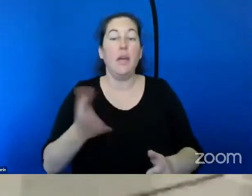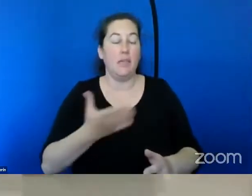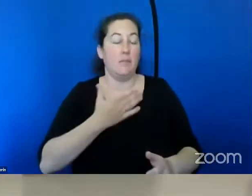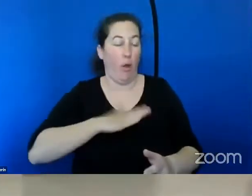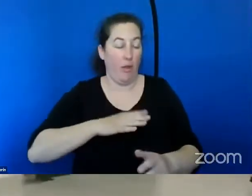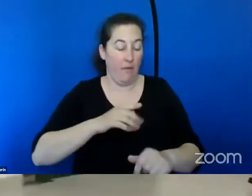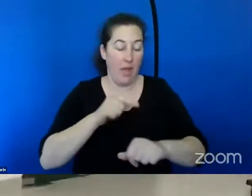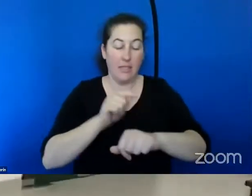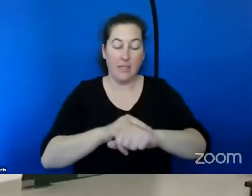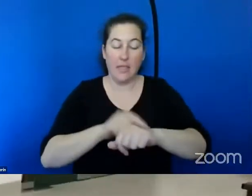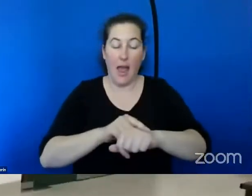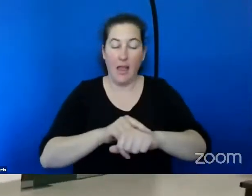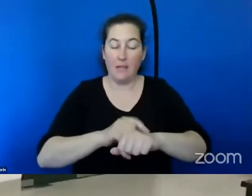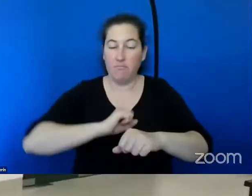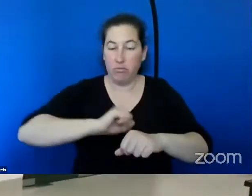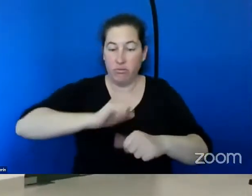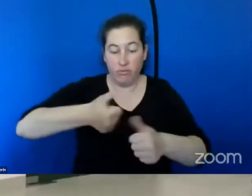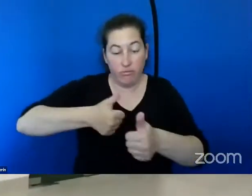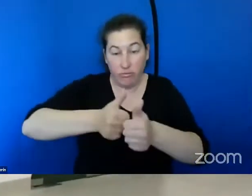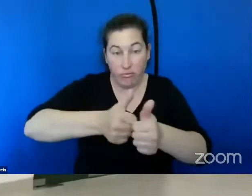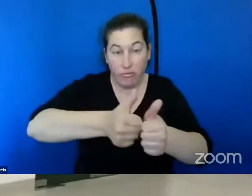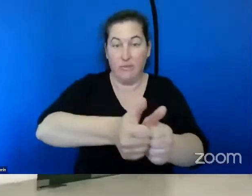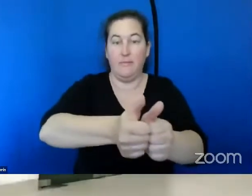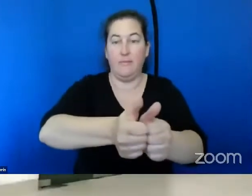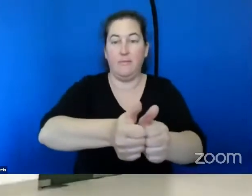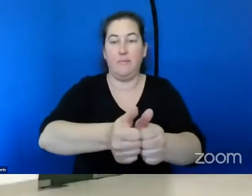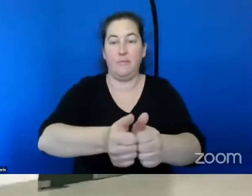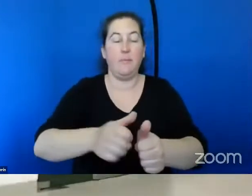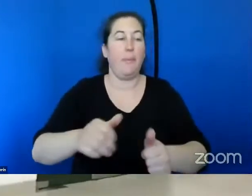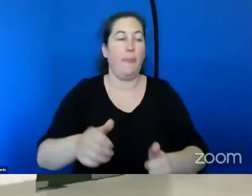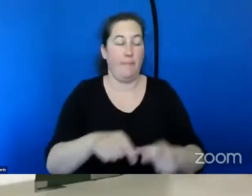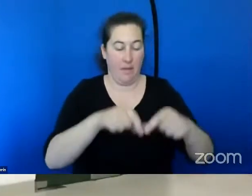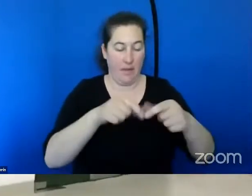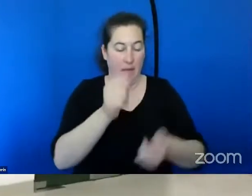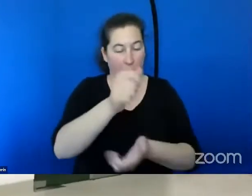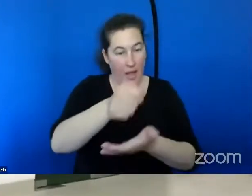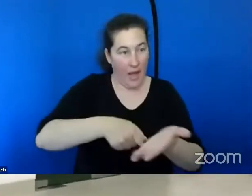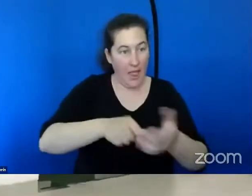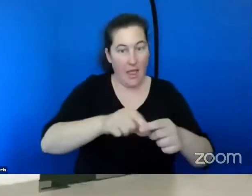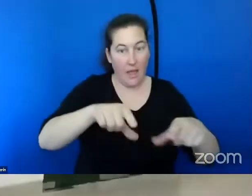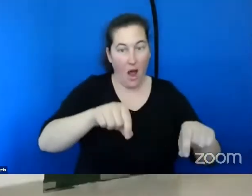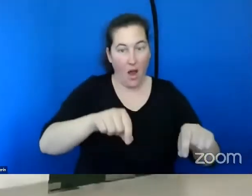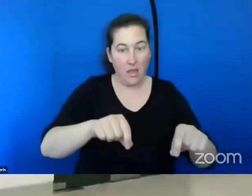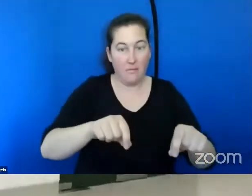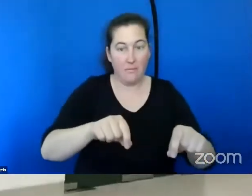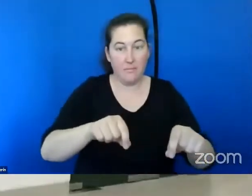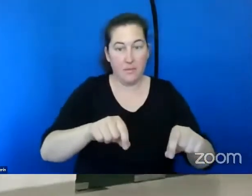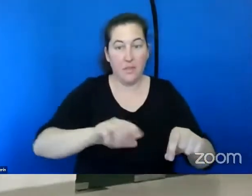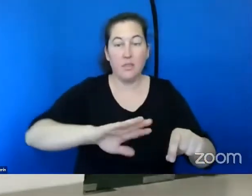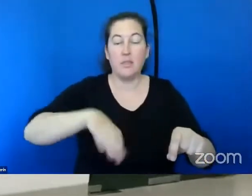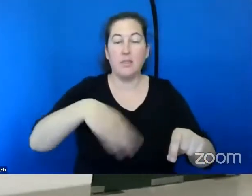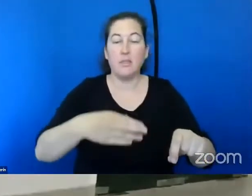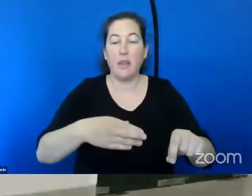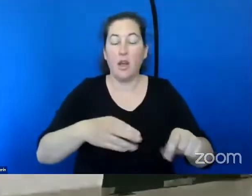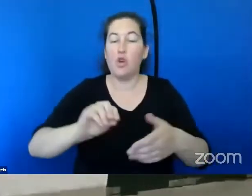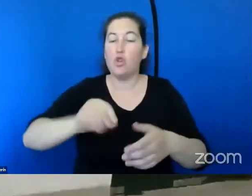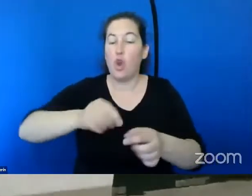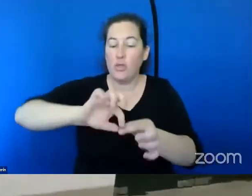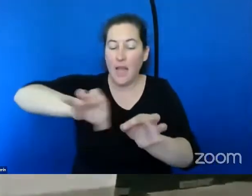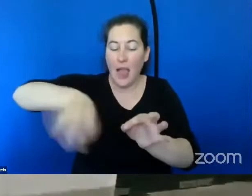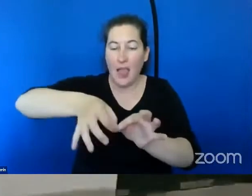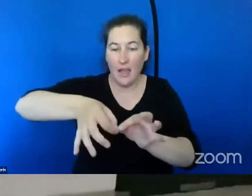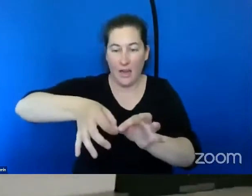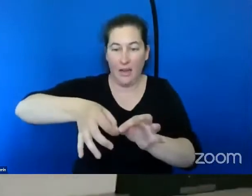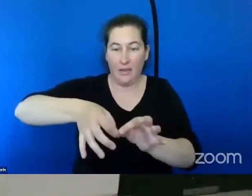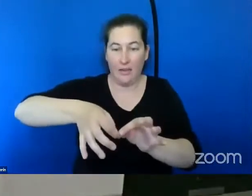only body-powered prosthesis that we see today in the competition. And if this body-powered prosthesis is developed